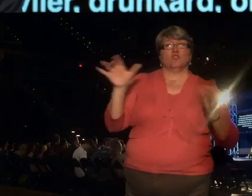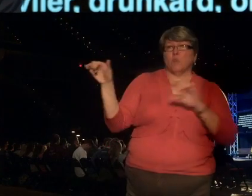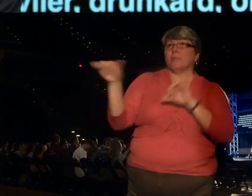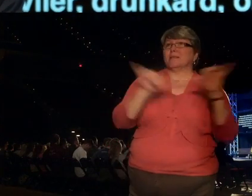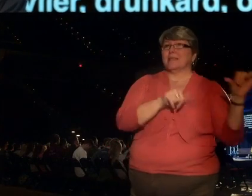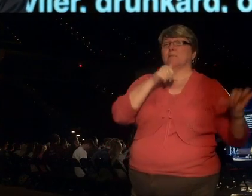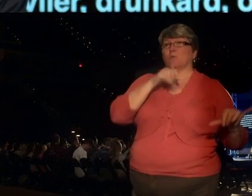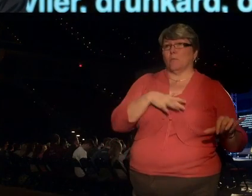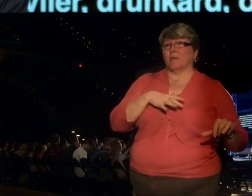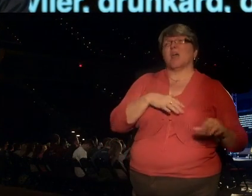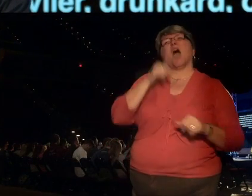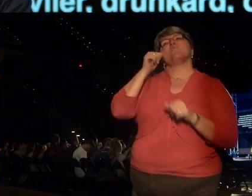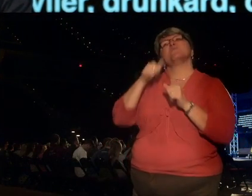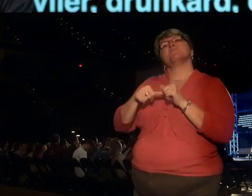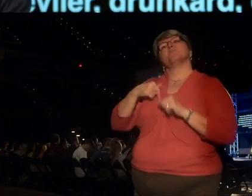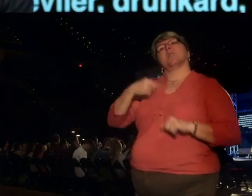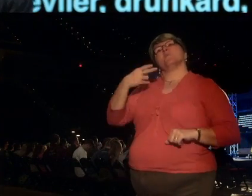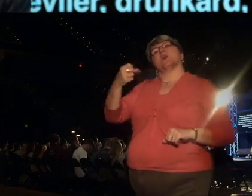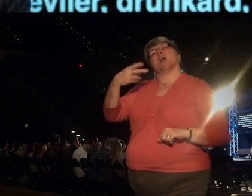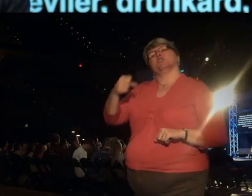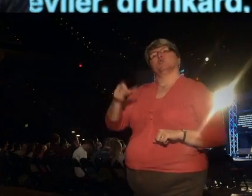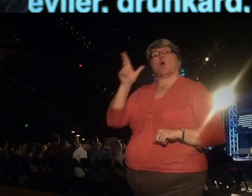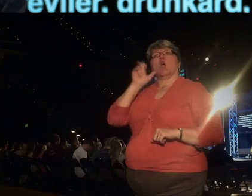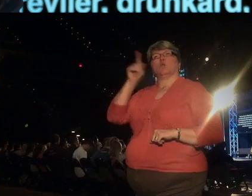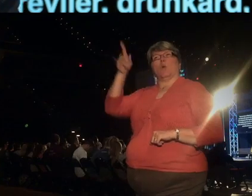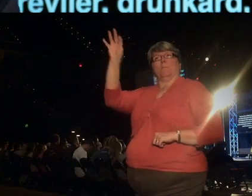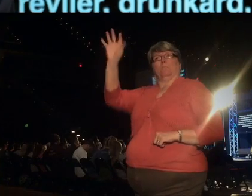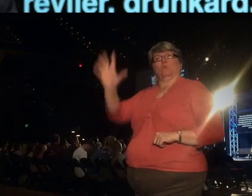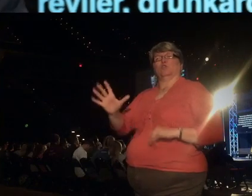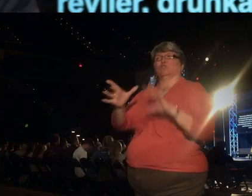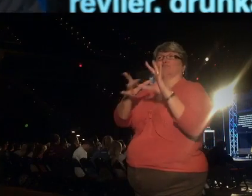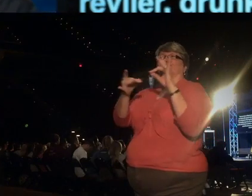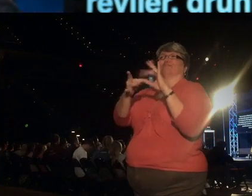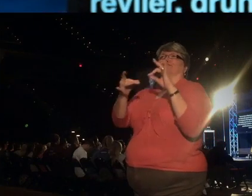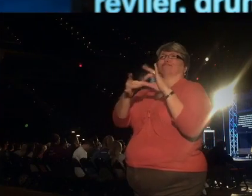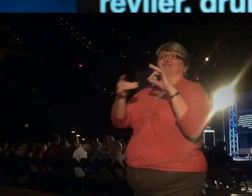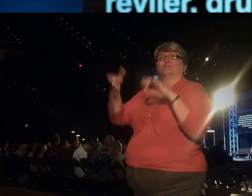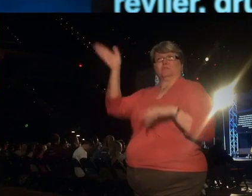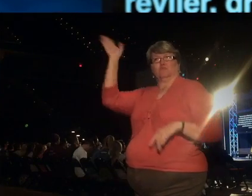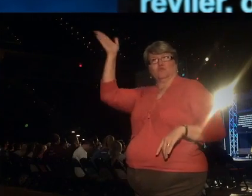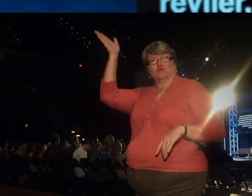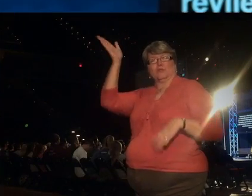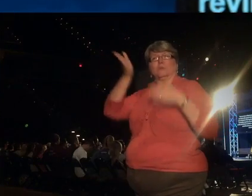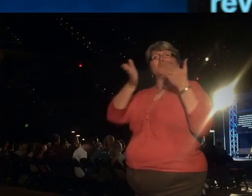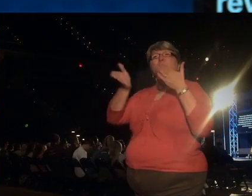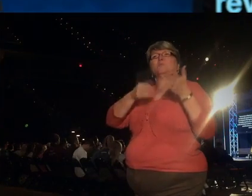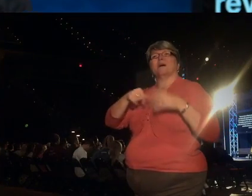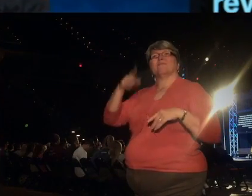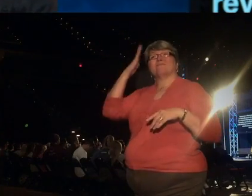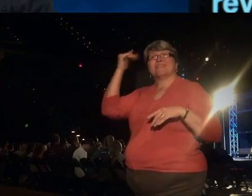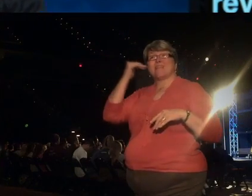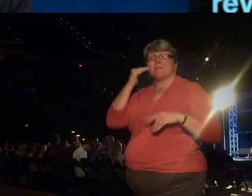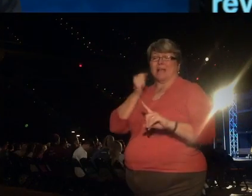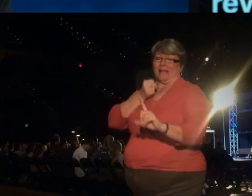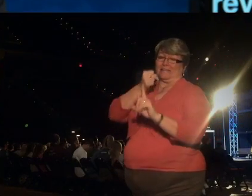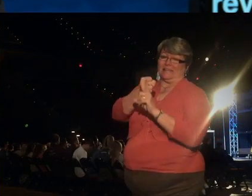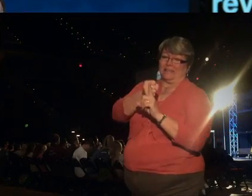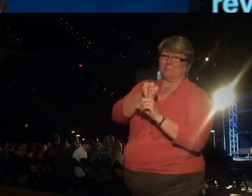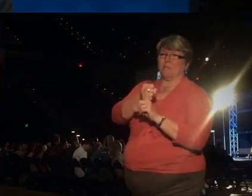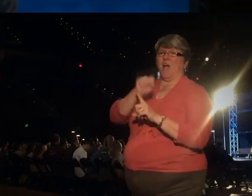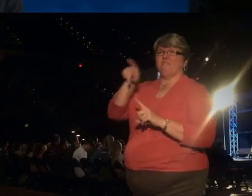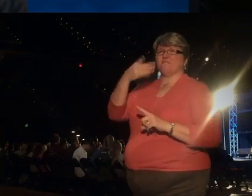remember when I was in high school, I heard a preacher speak. He was serving in Vietnam and he got hit by a phosphorus